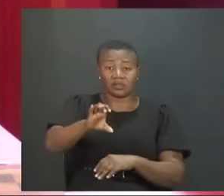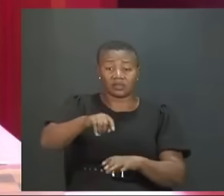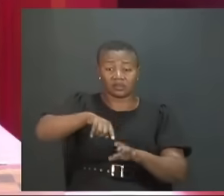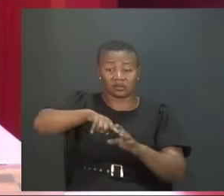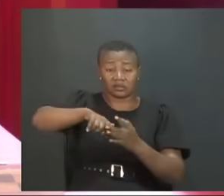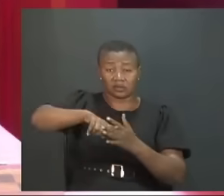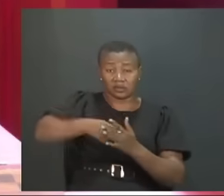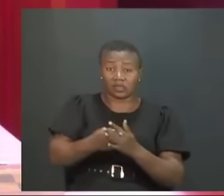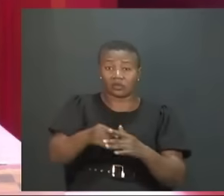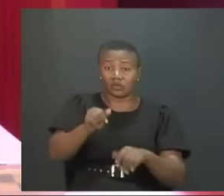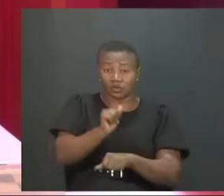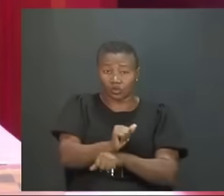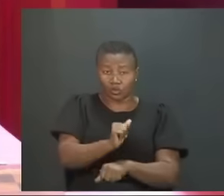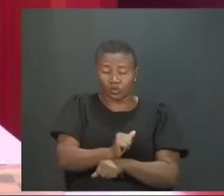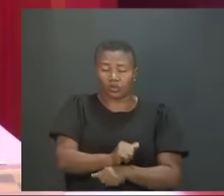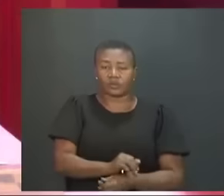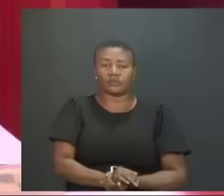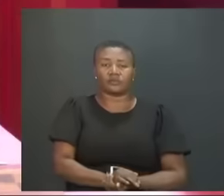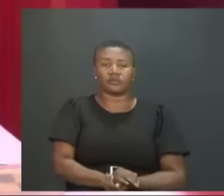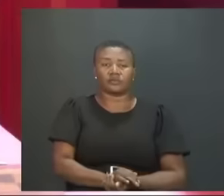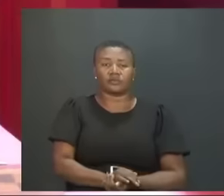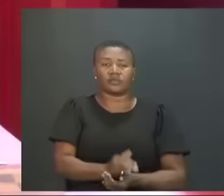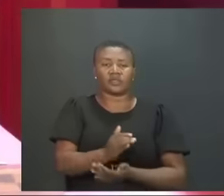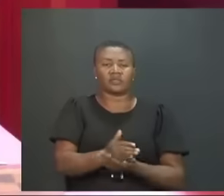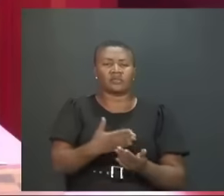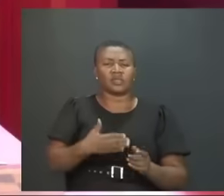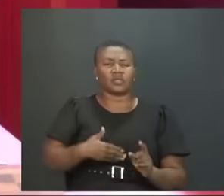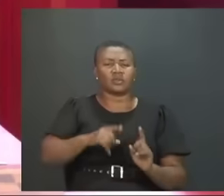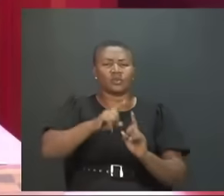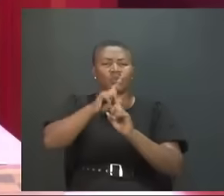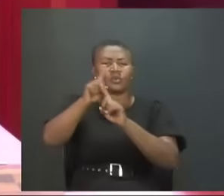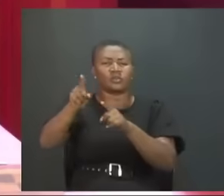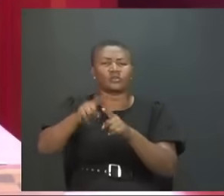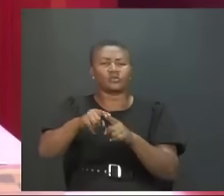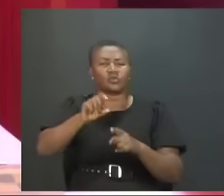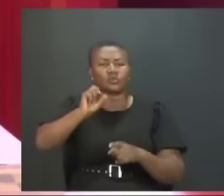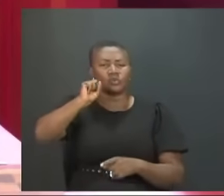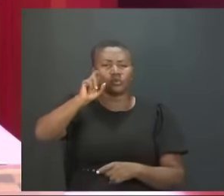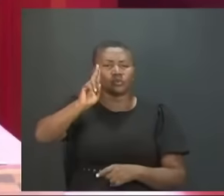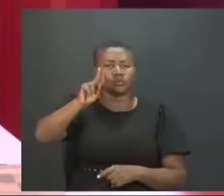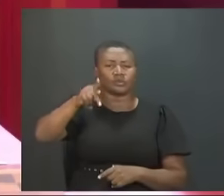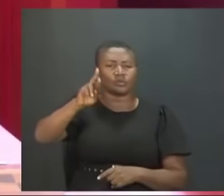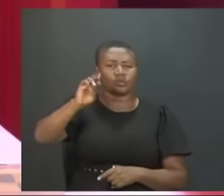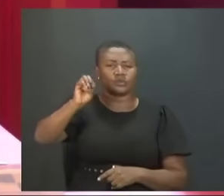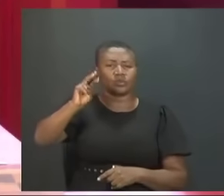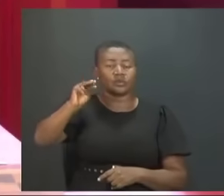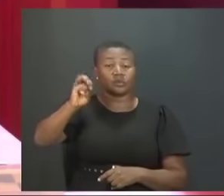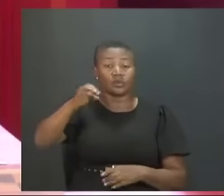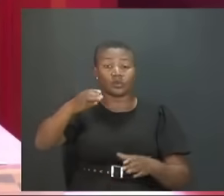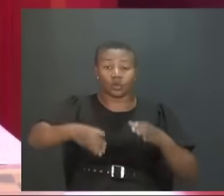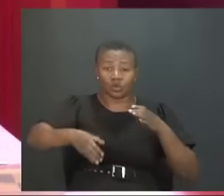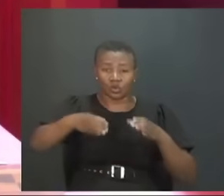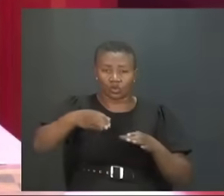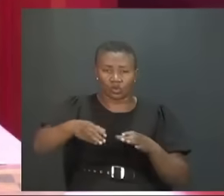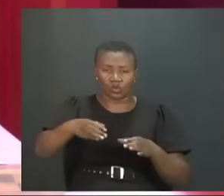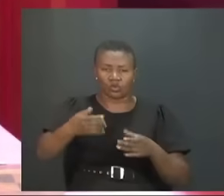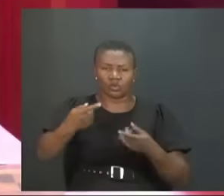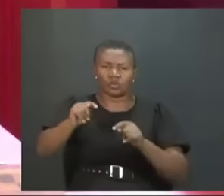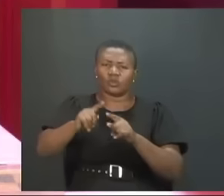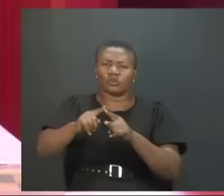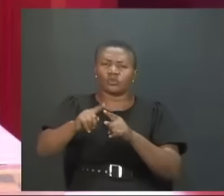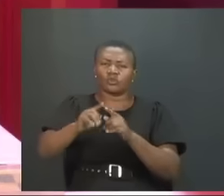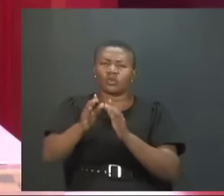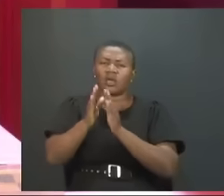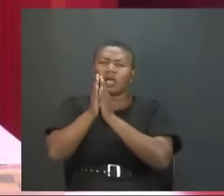And somebody went to the Supreme Court to try and get the court to intervene